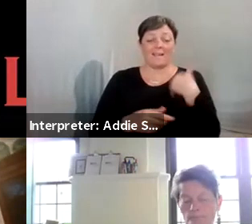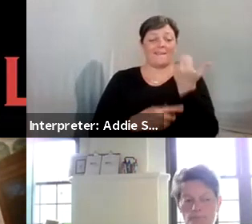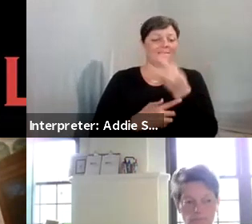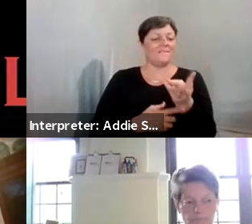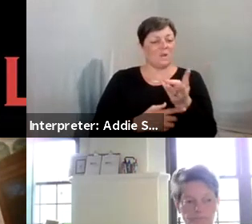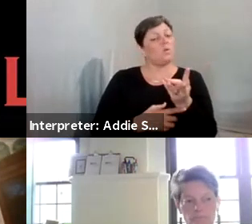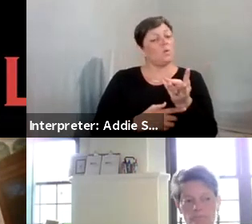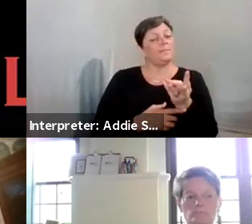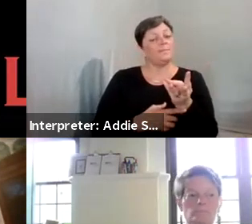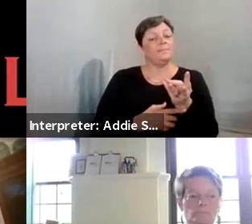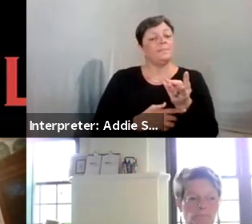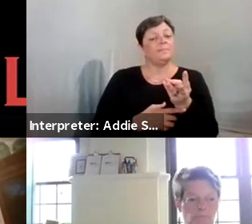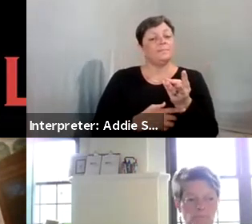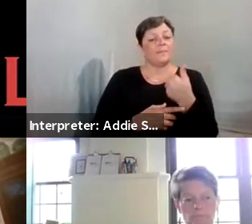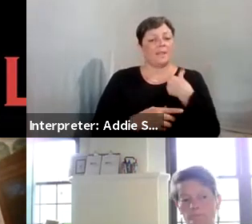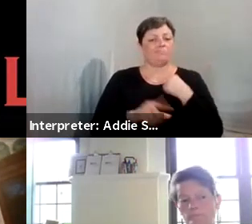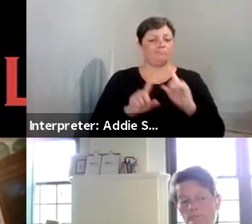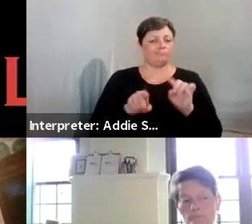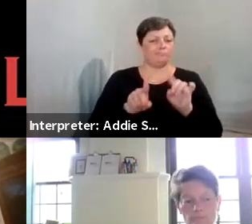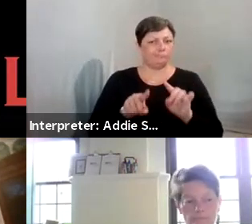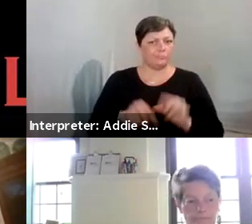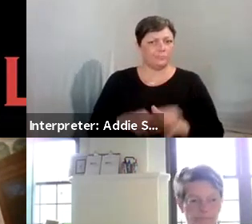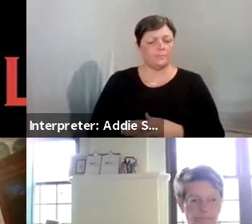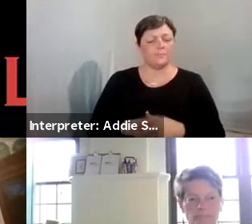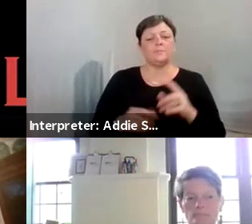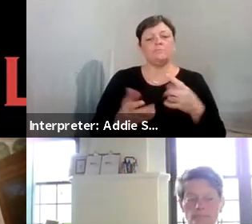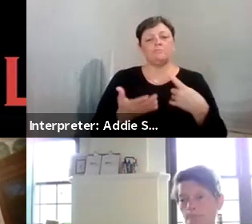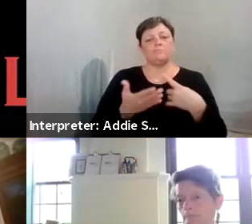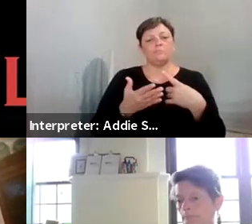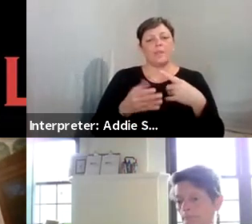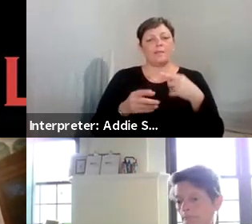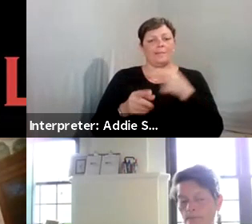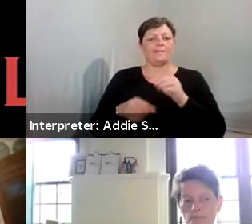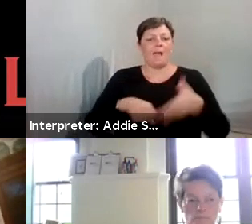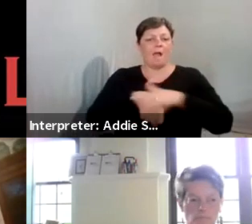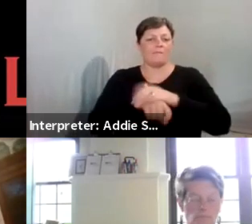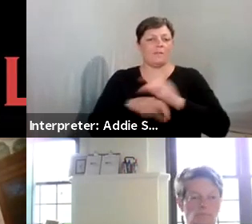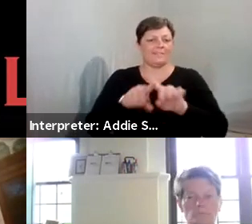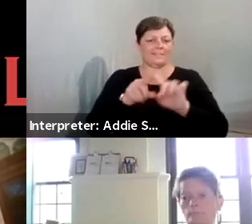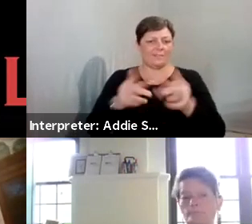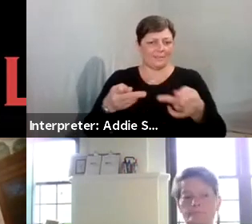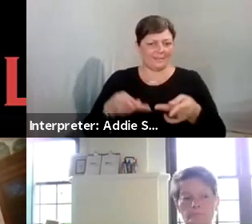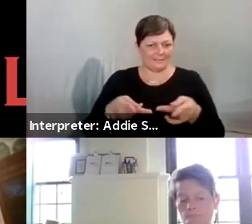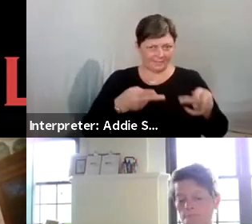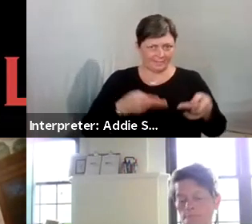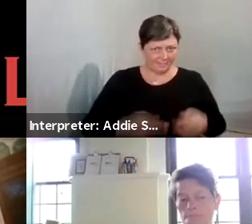that I attend, and they cover different areas. So for the